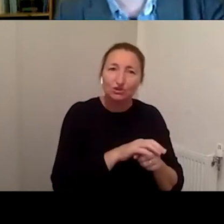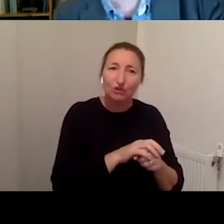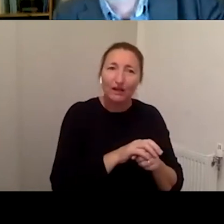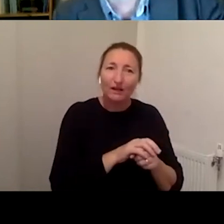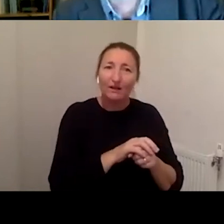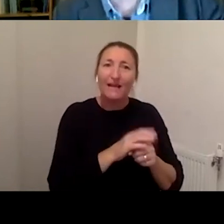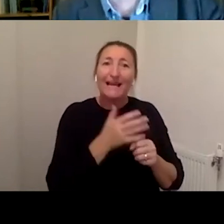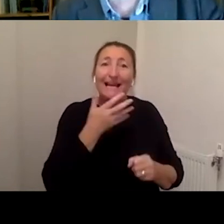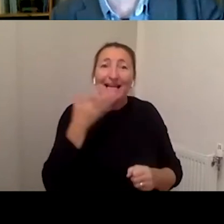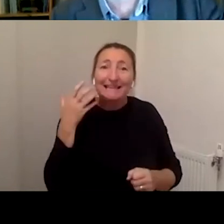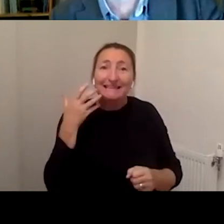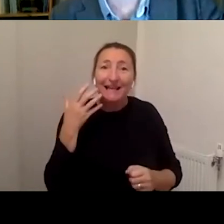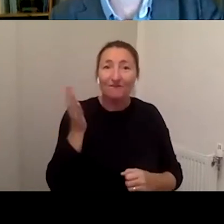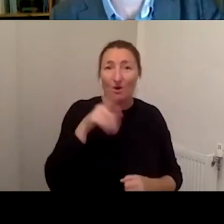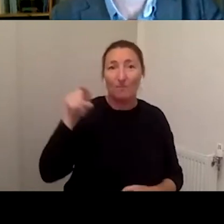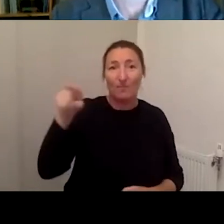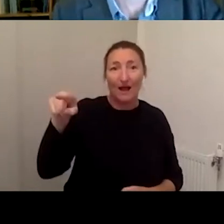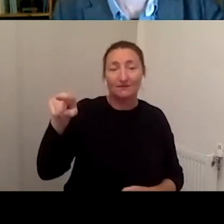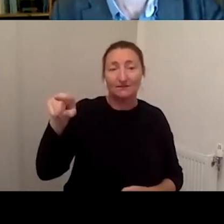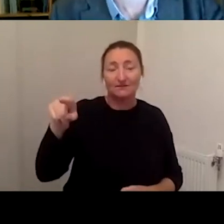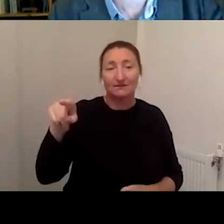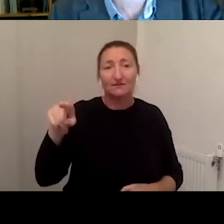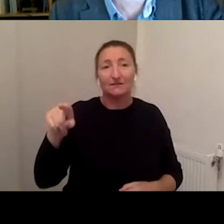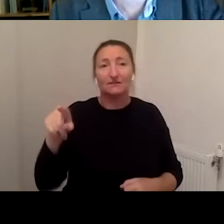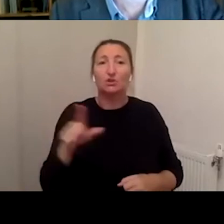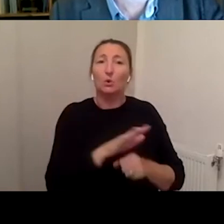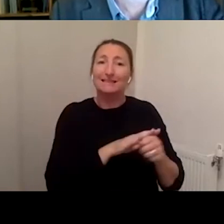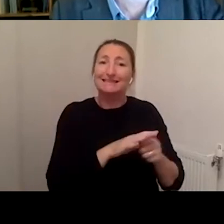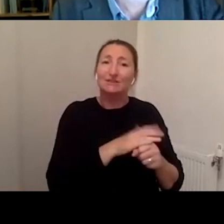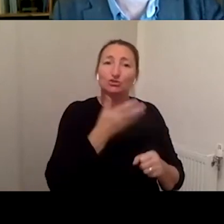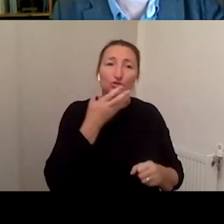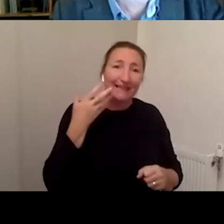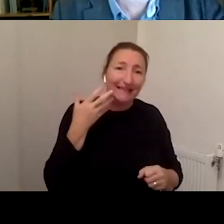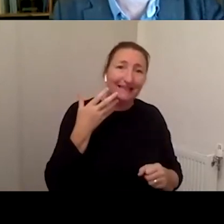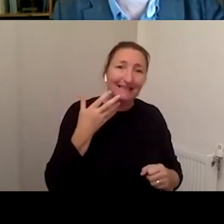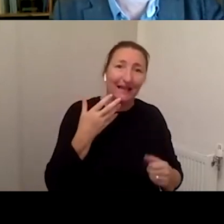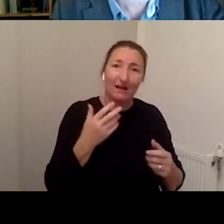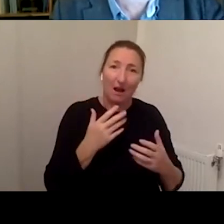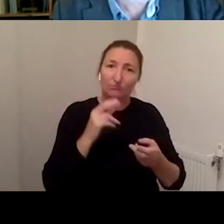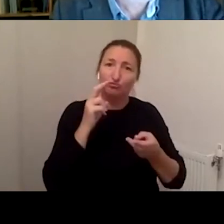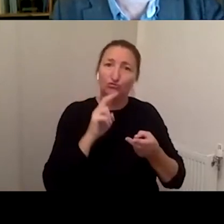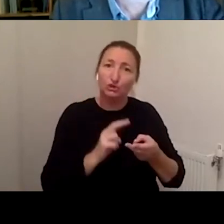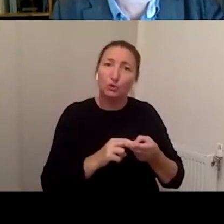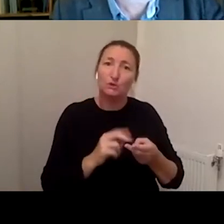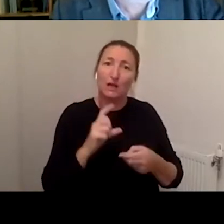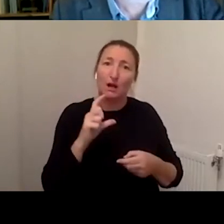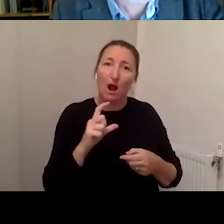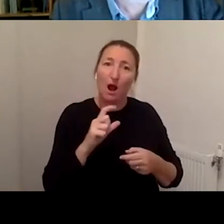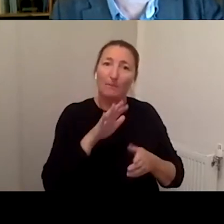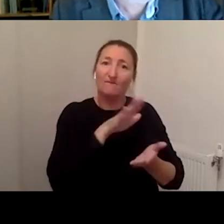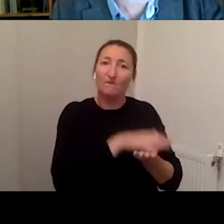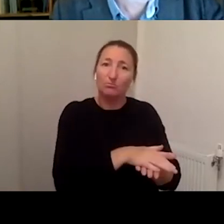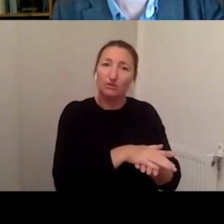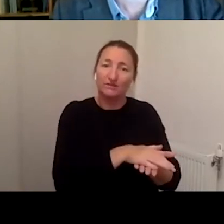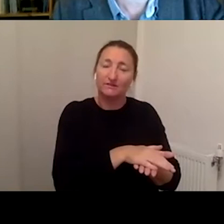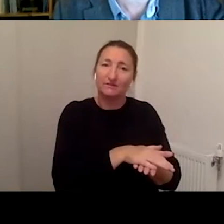sell heat? And can we not do the two together? And if I've got a district heating network here, and I'm looking at my carbon footprint, is it not possible that I can now reduce this